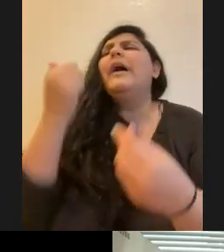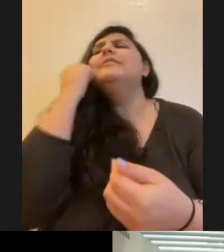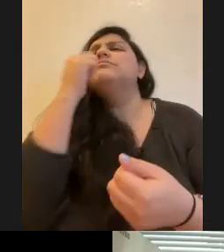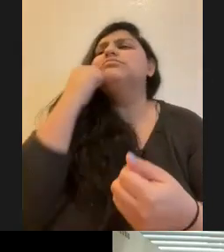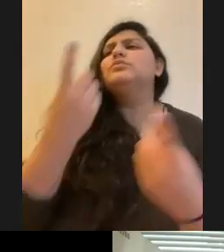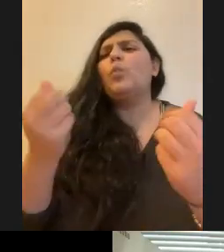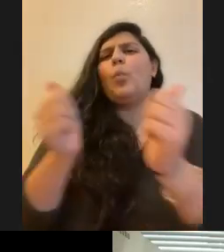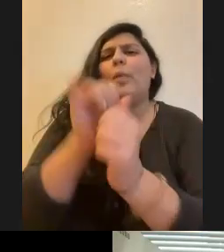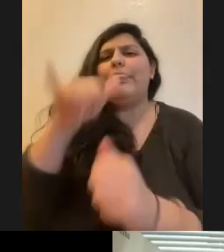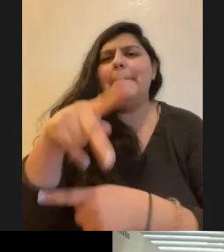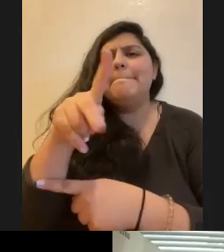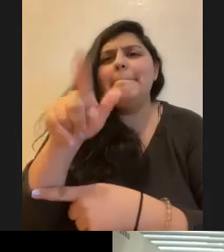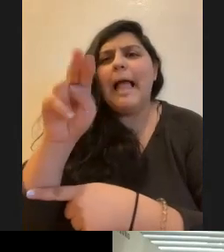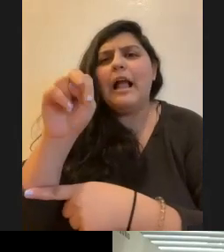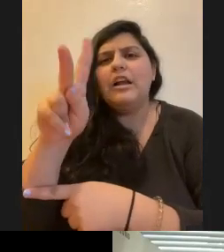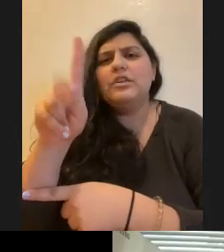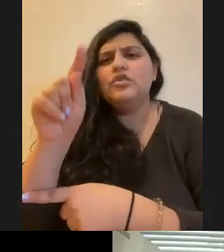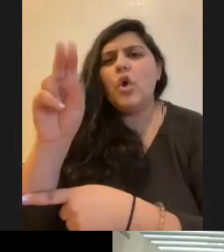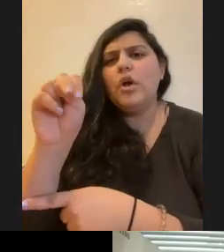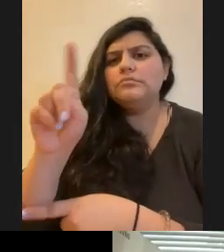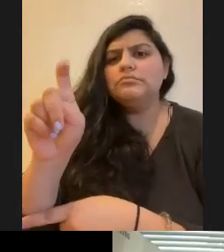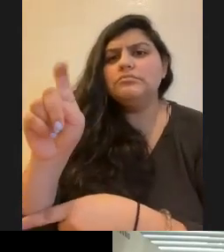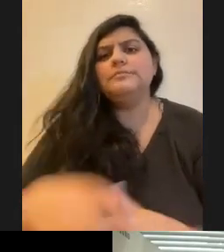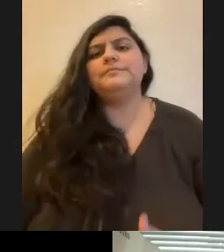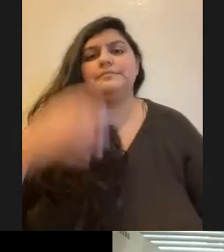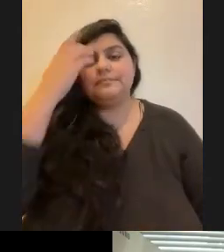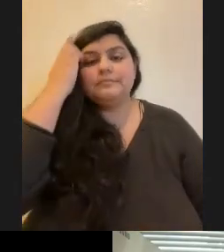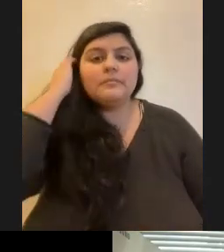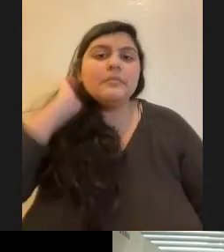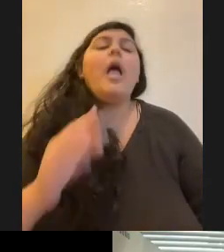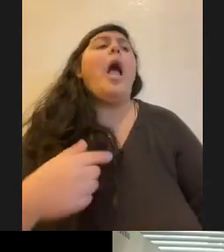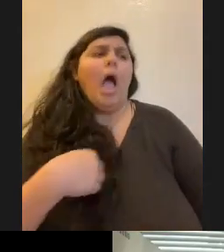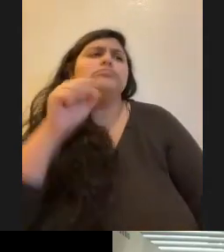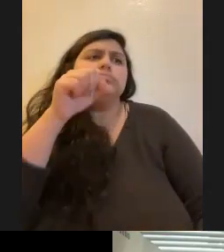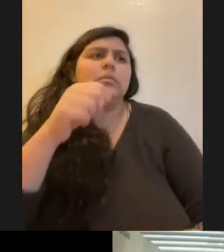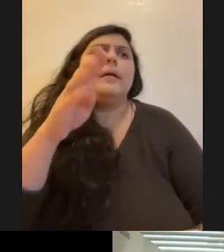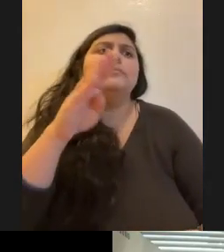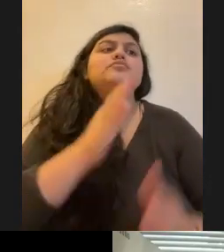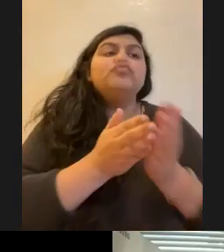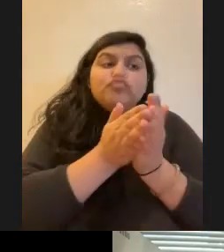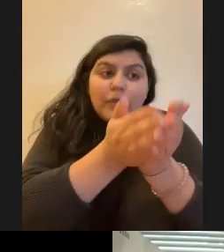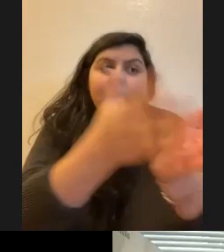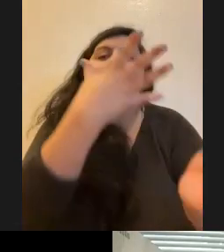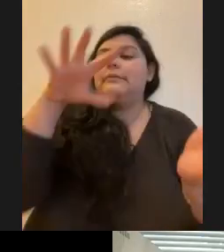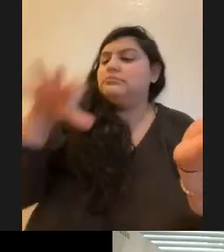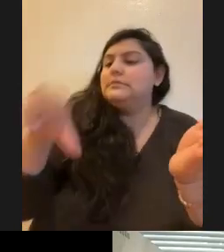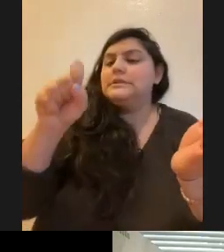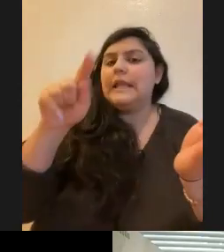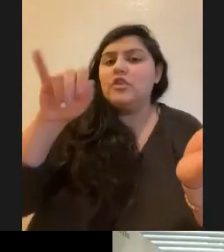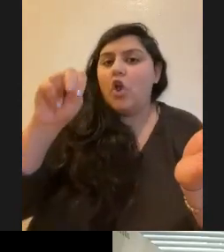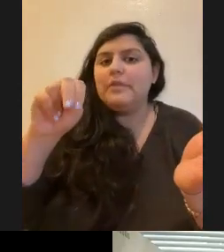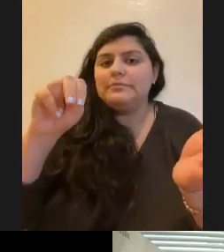little critters? Yeah, so I basically do the same thing, ship and station, just kind of on different